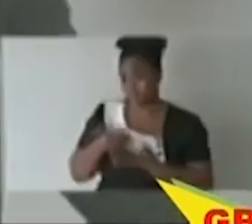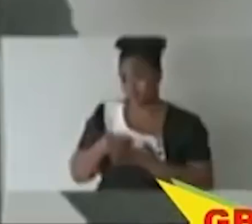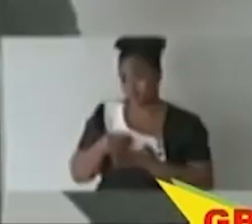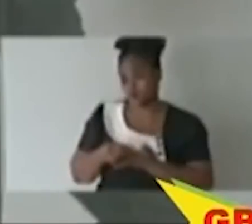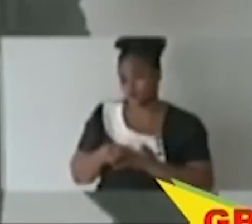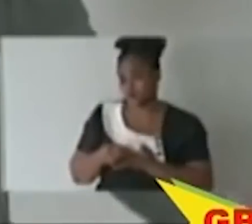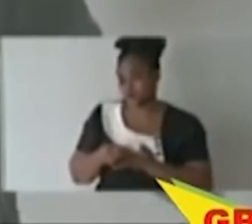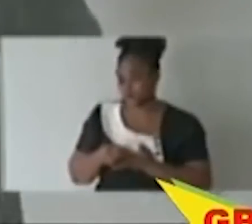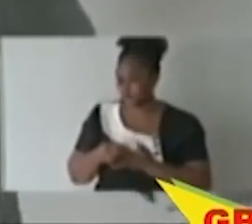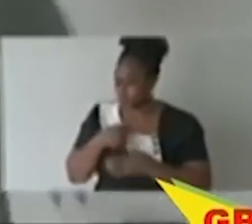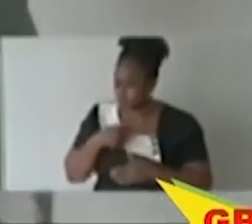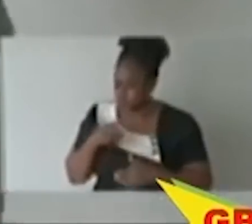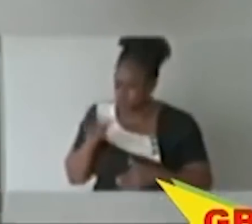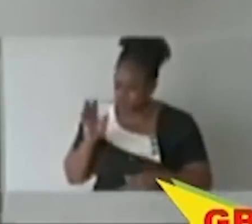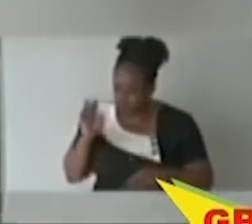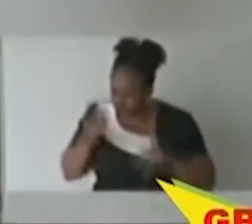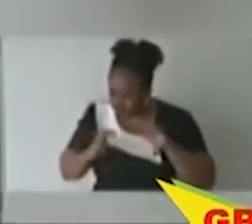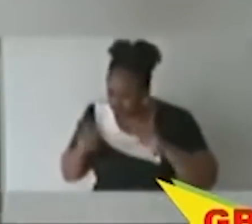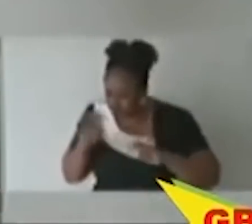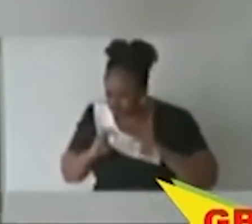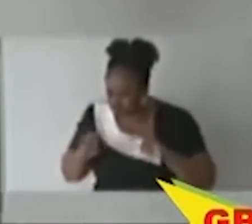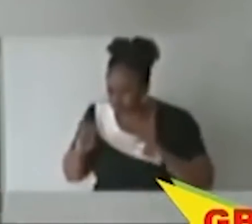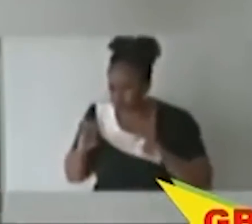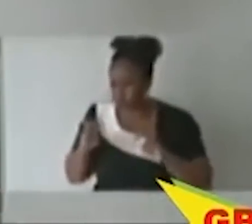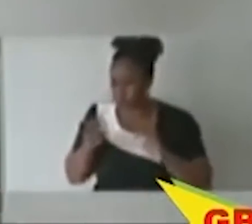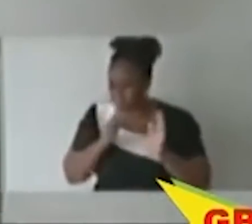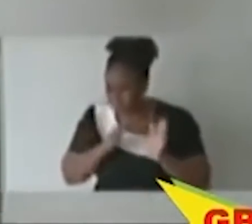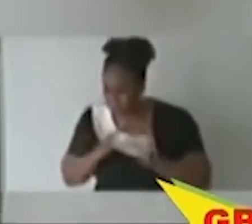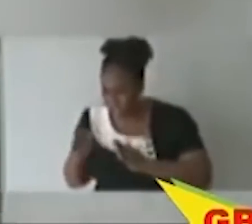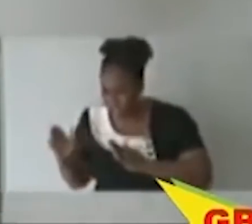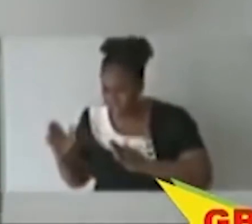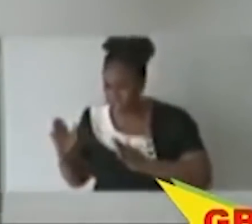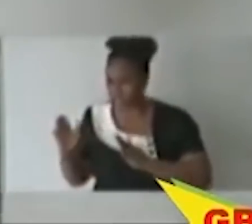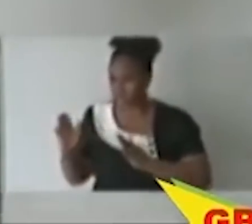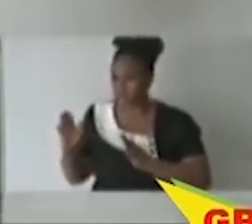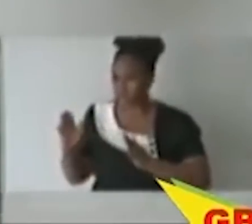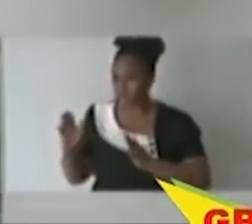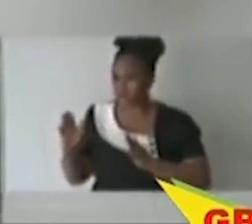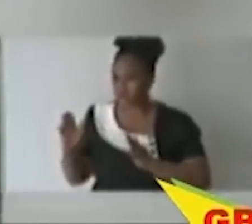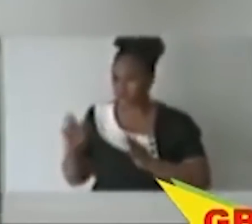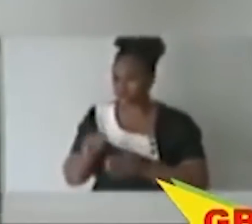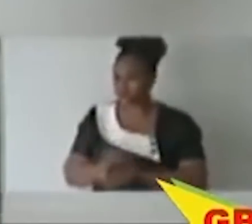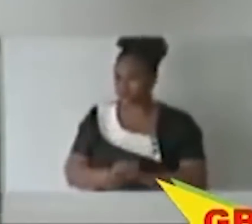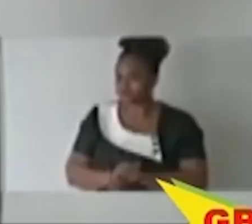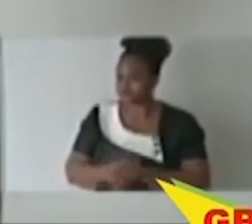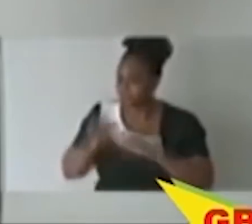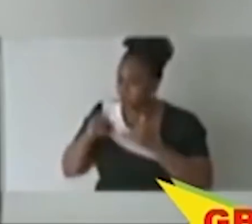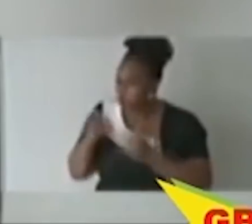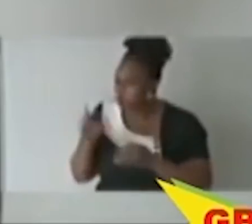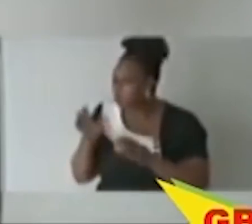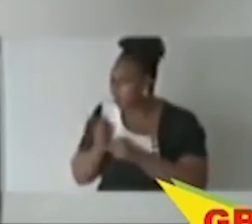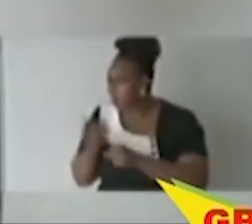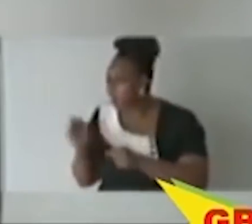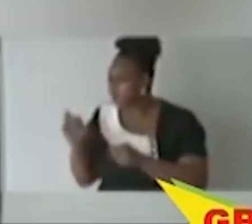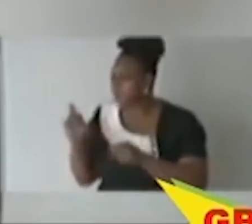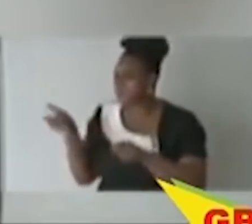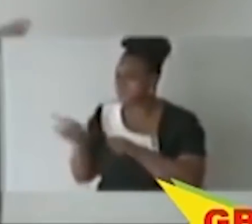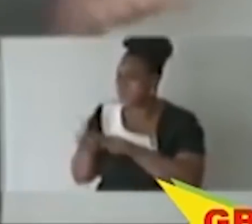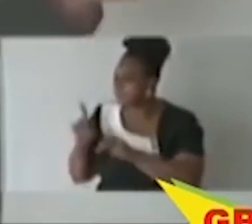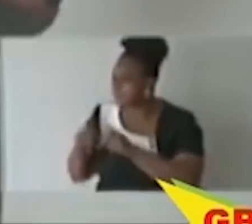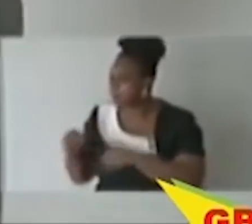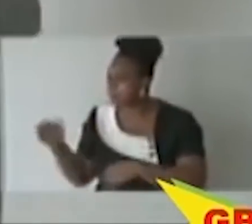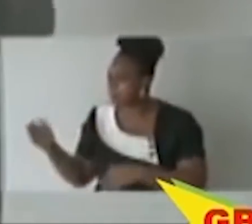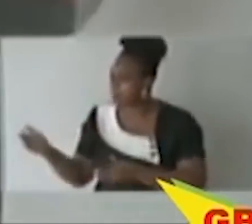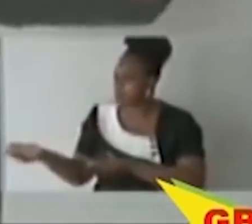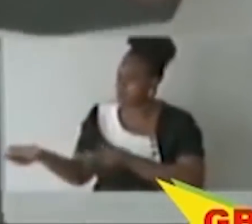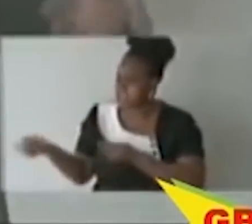the diaspora is also covered in the 2035 agenda. How do we get the diaspora to do all this funding and all these things? And so yesterday I hear